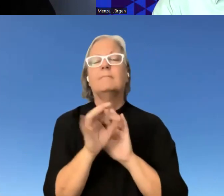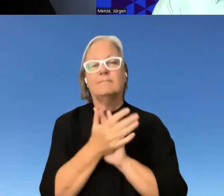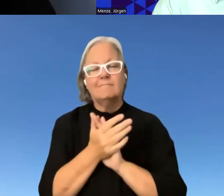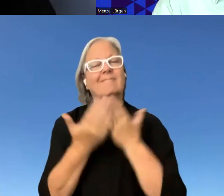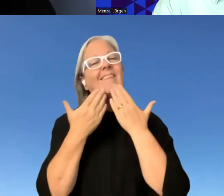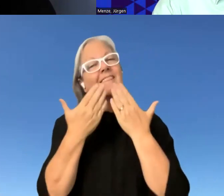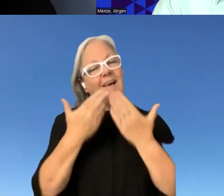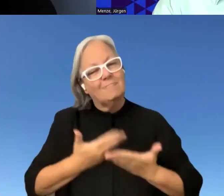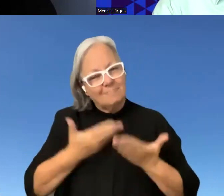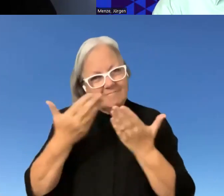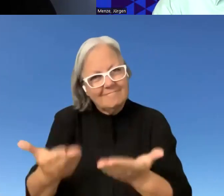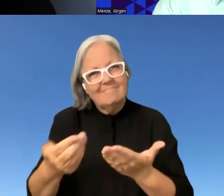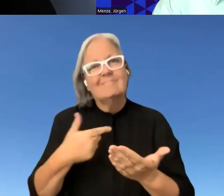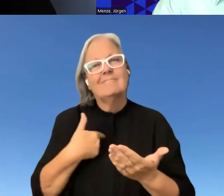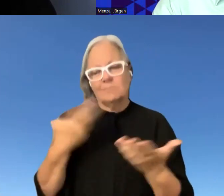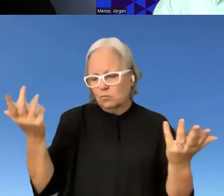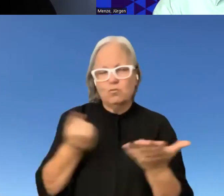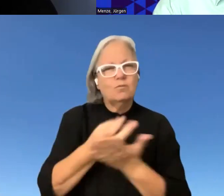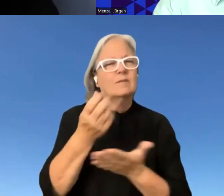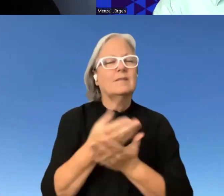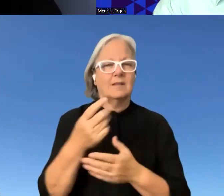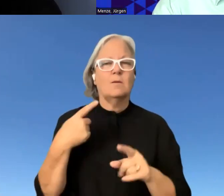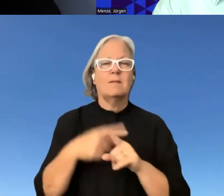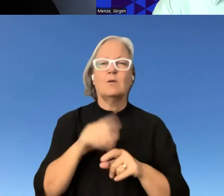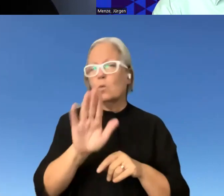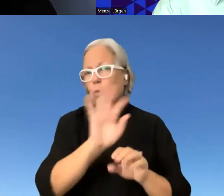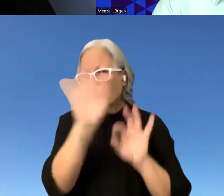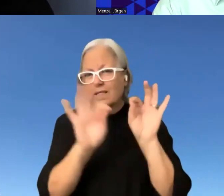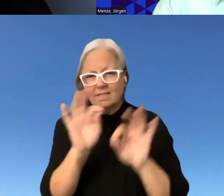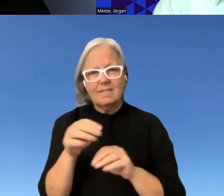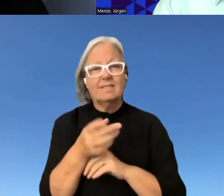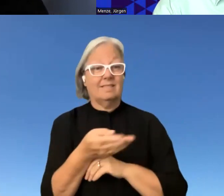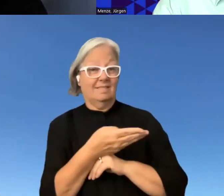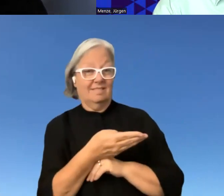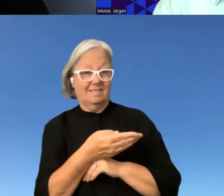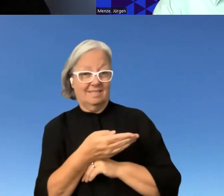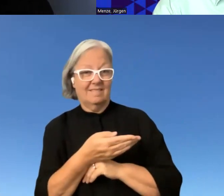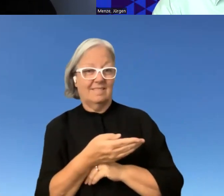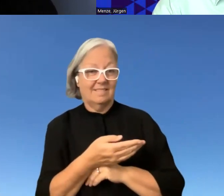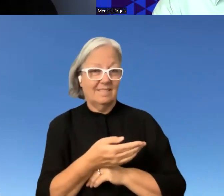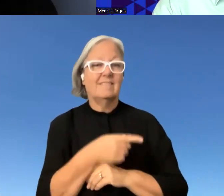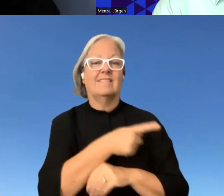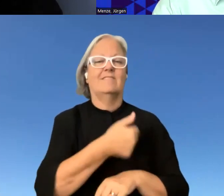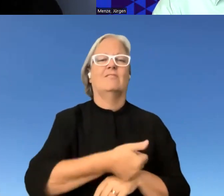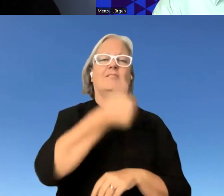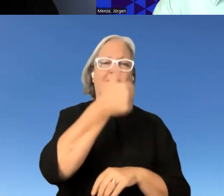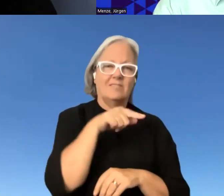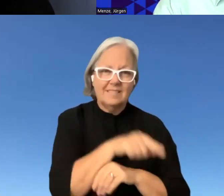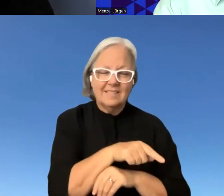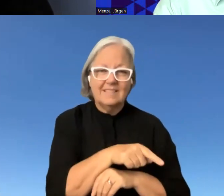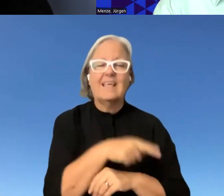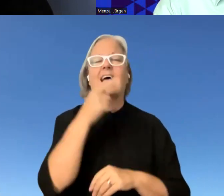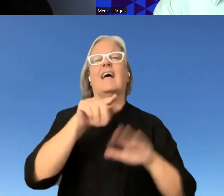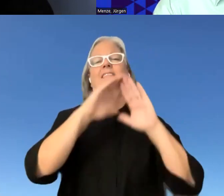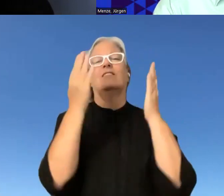happy to answer all of your questions. I see that my colleague Robin Tim-Weiss, the Director of International Affairs, is also in the